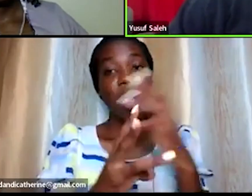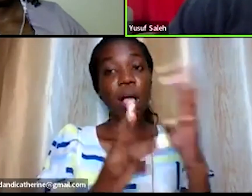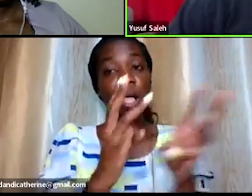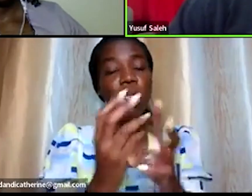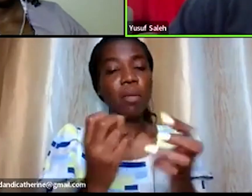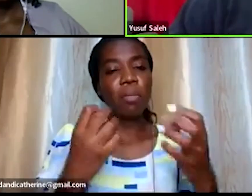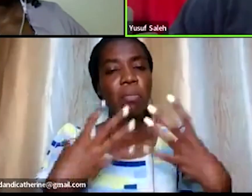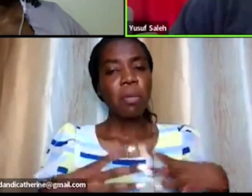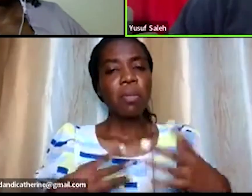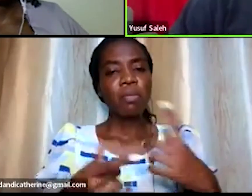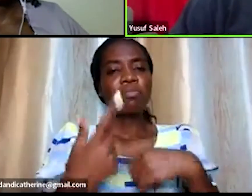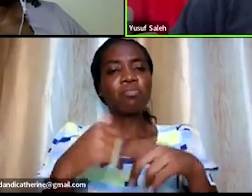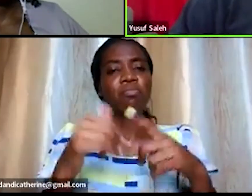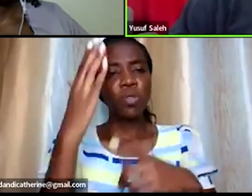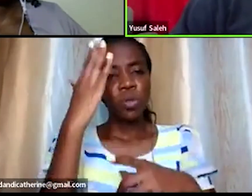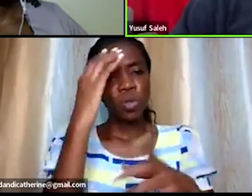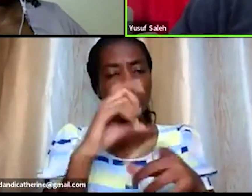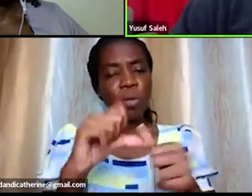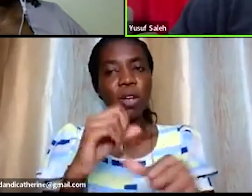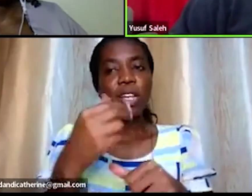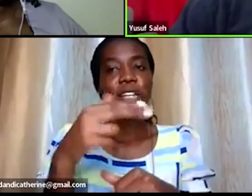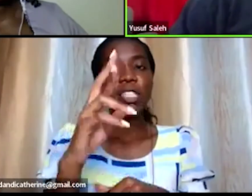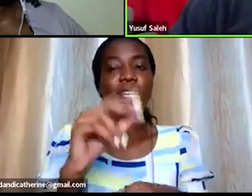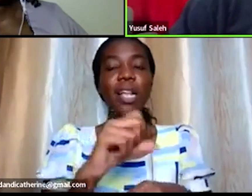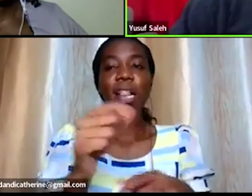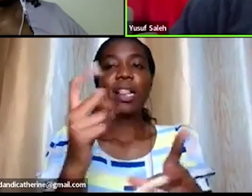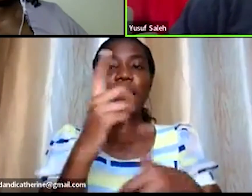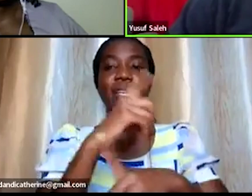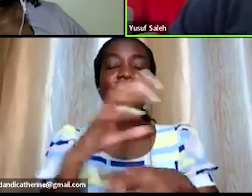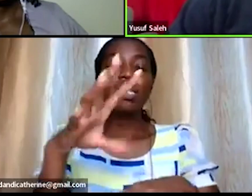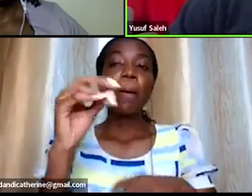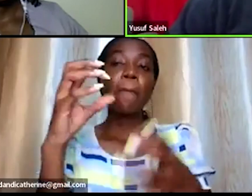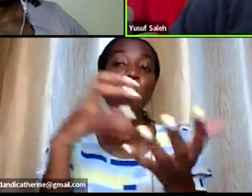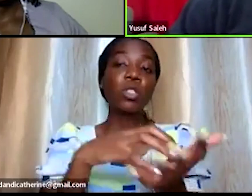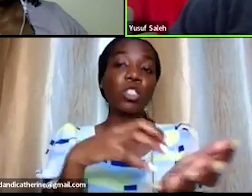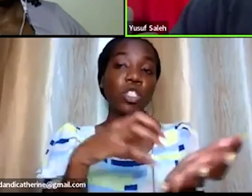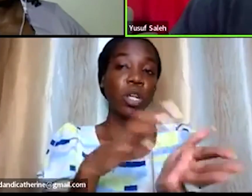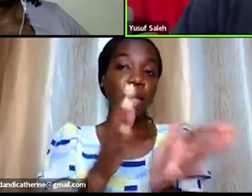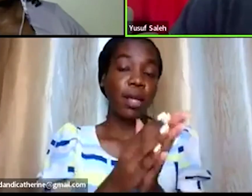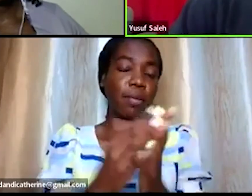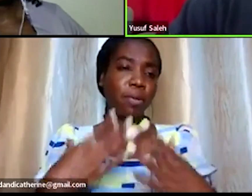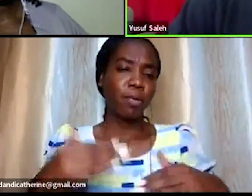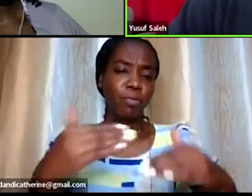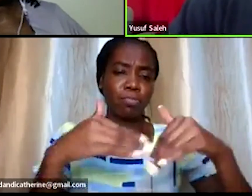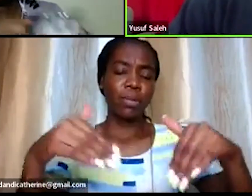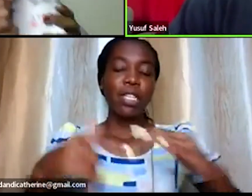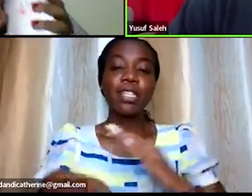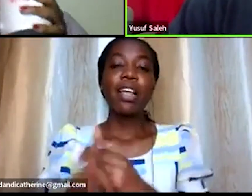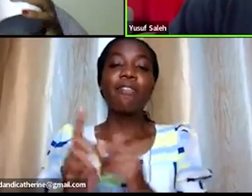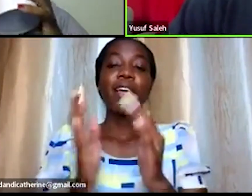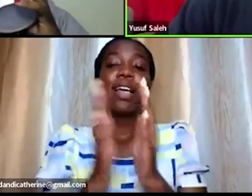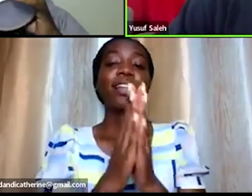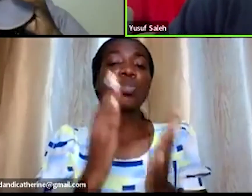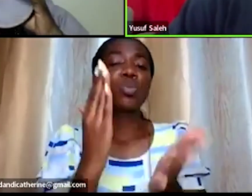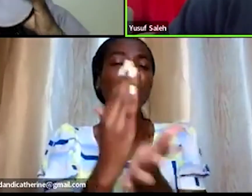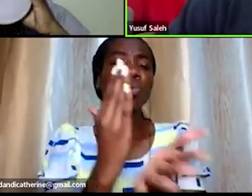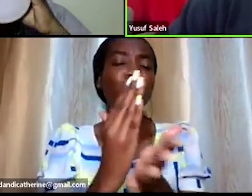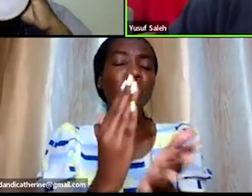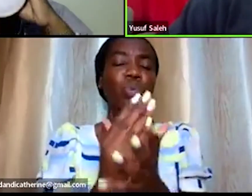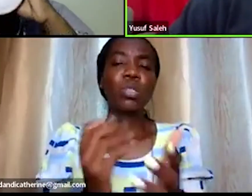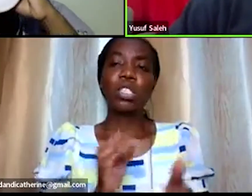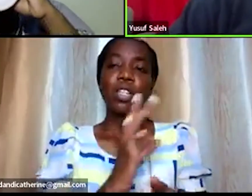day. And it was about taking position. People are aligning themselves. And it's true what my colleague Grace is